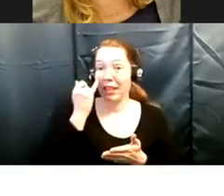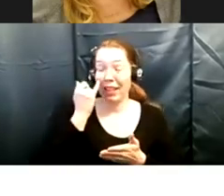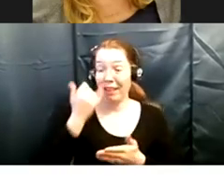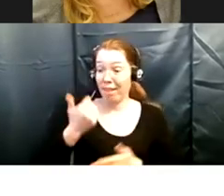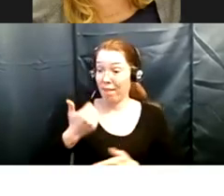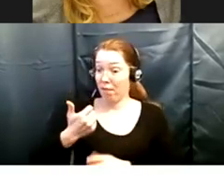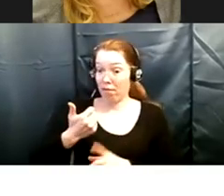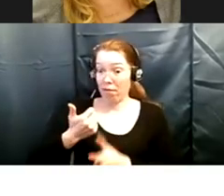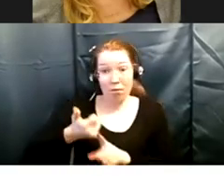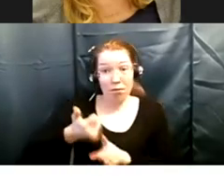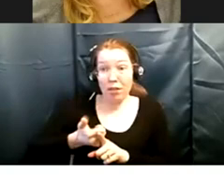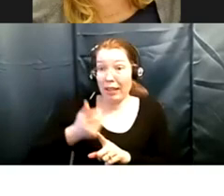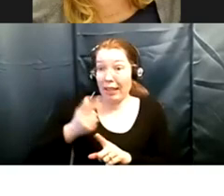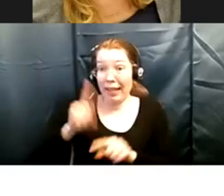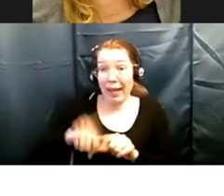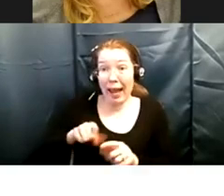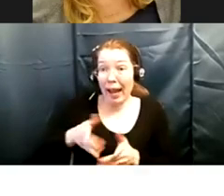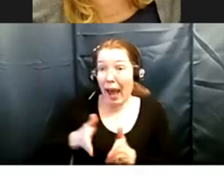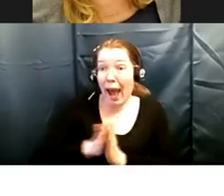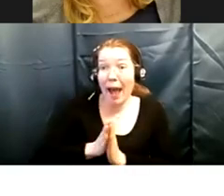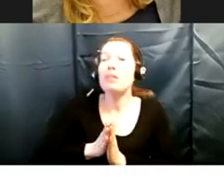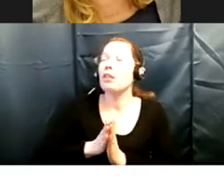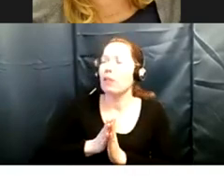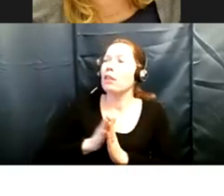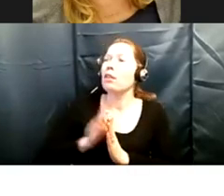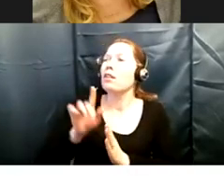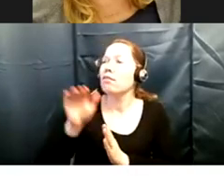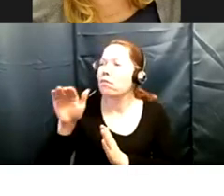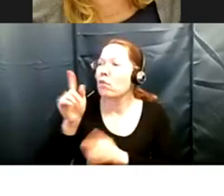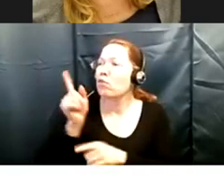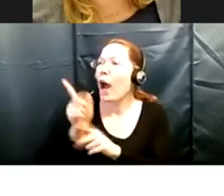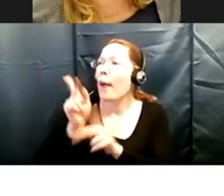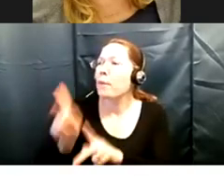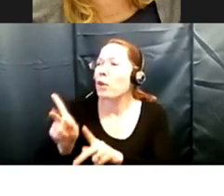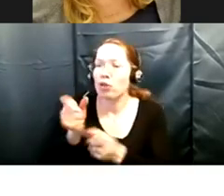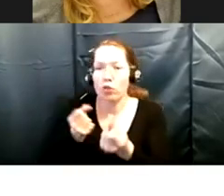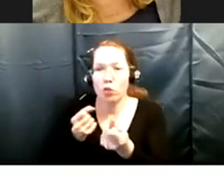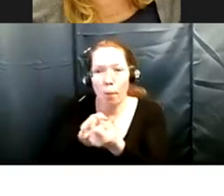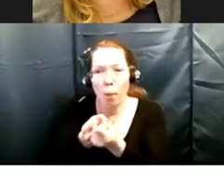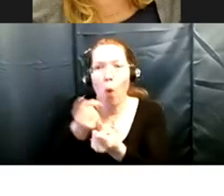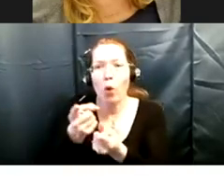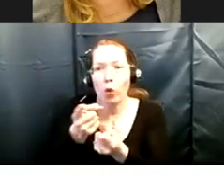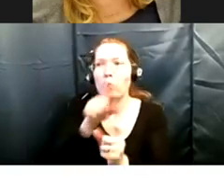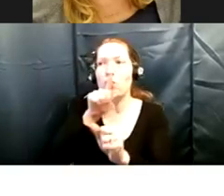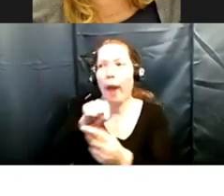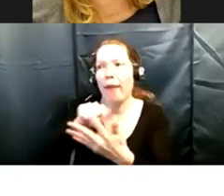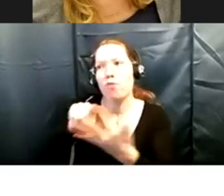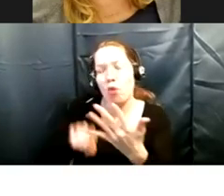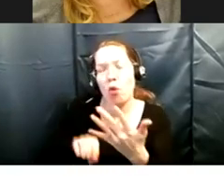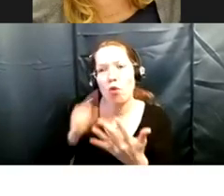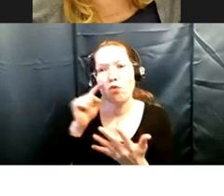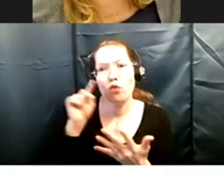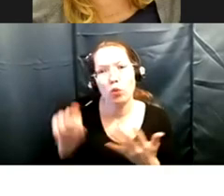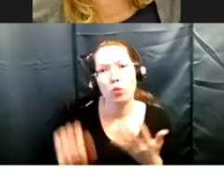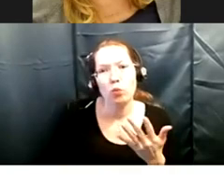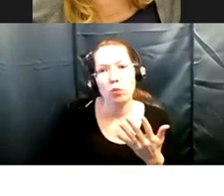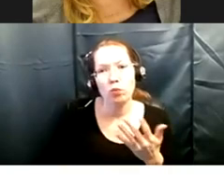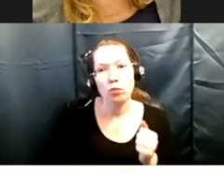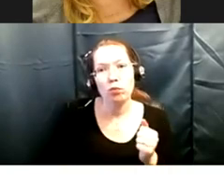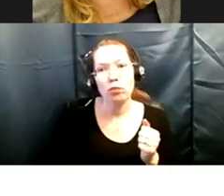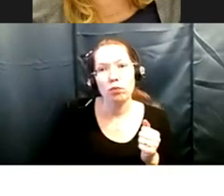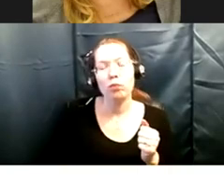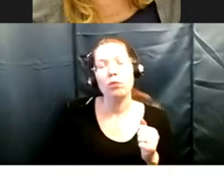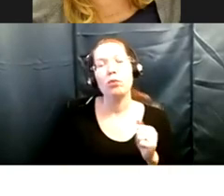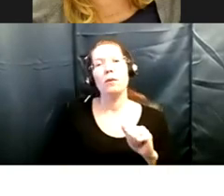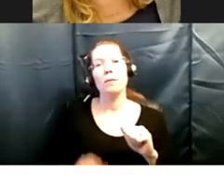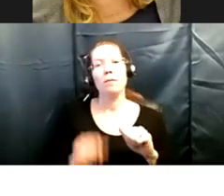question, then get someone that you can trust to help you answer those questions. Good. And we'll briefly